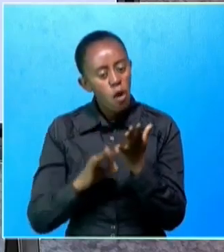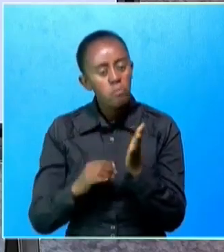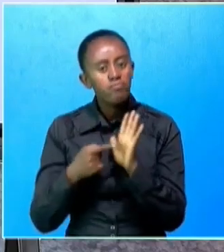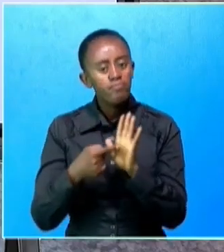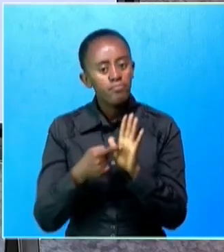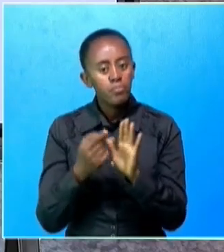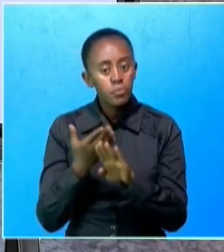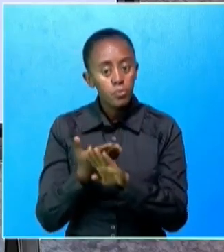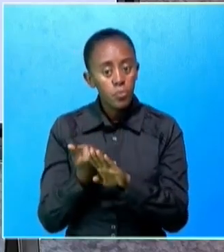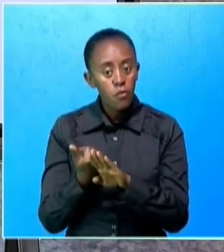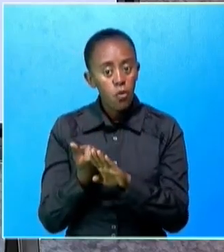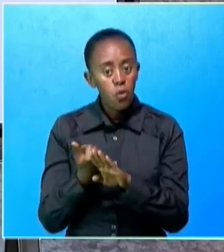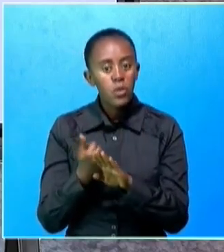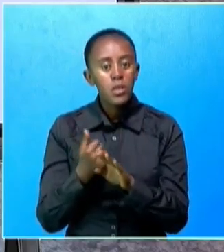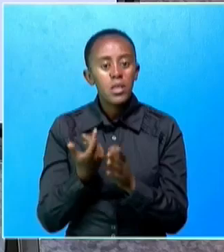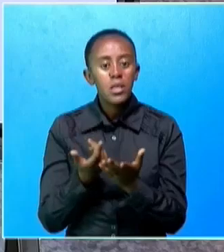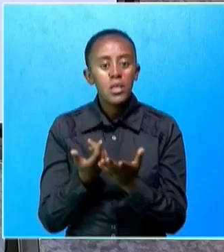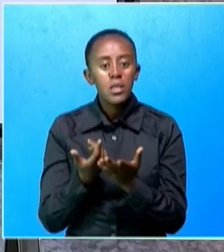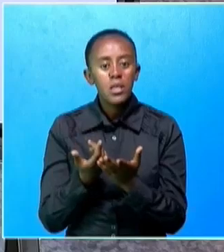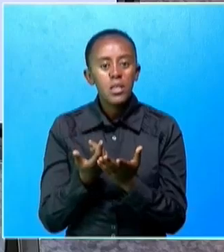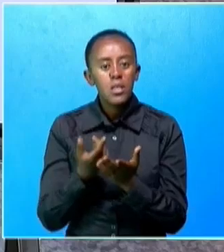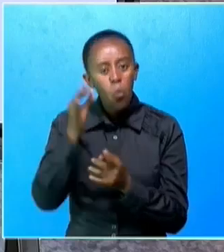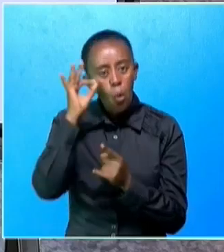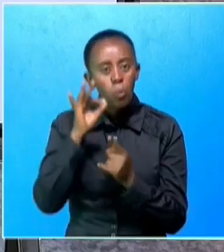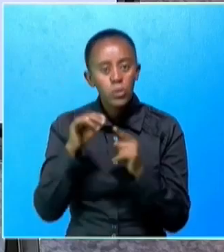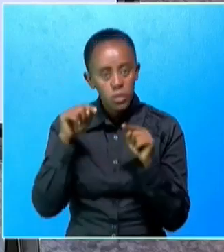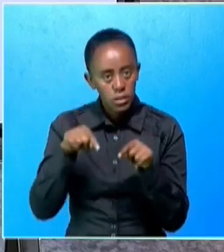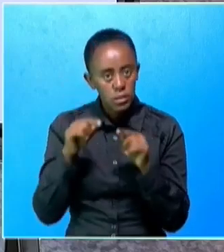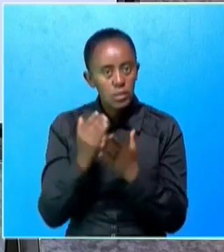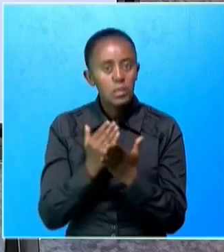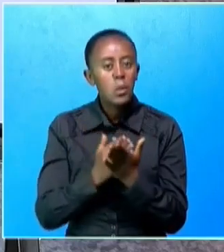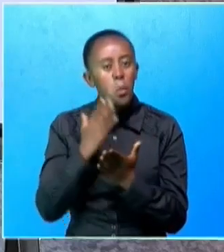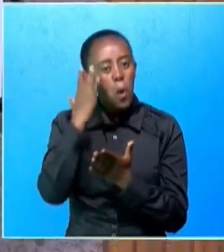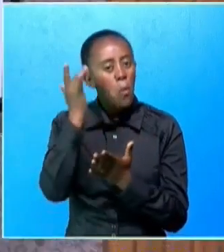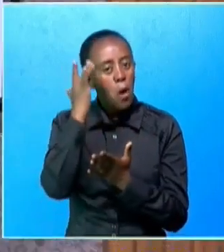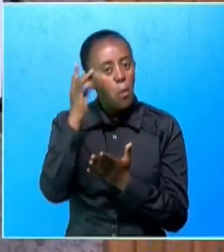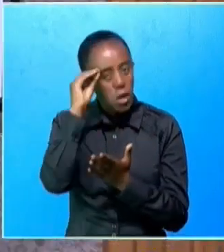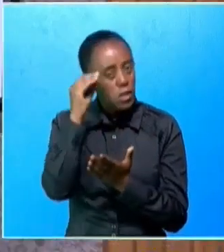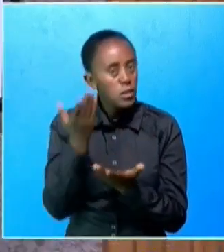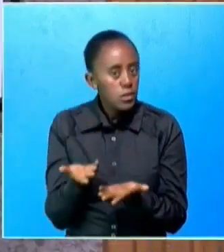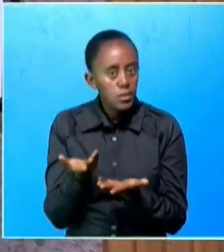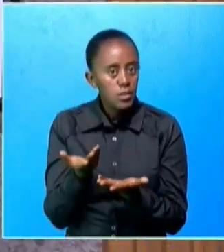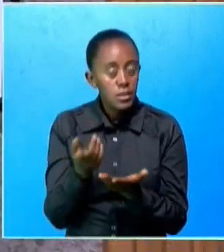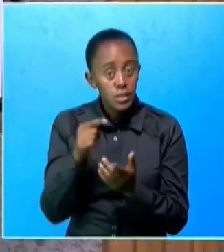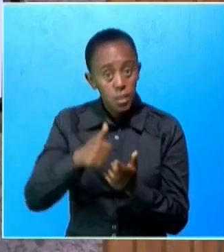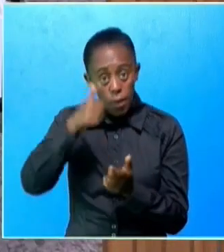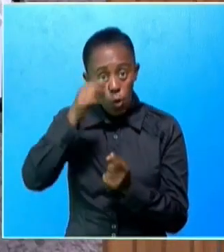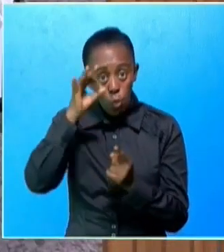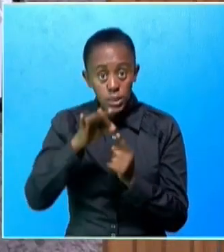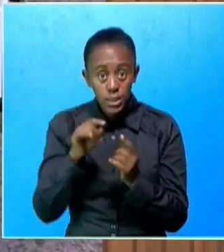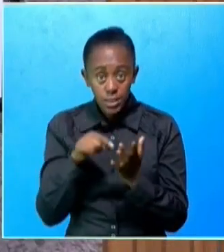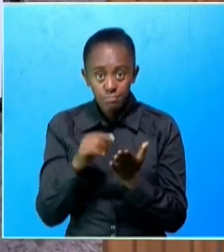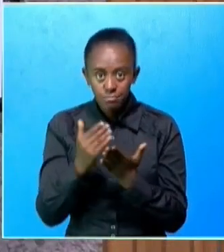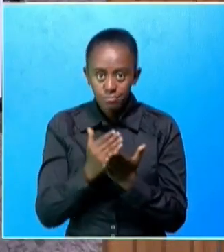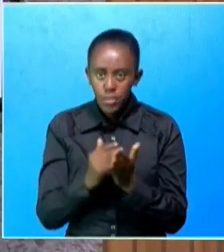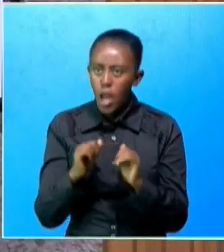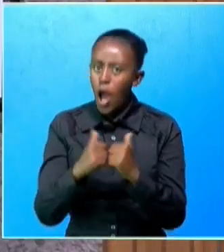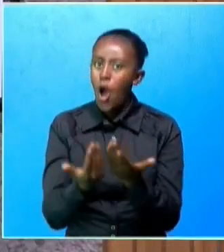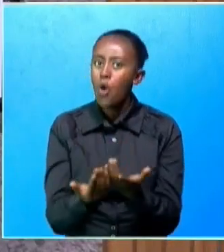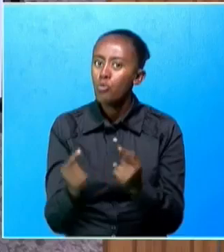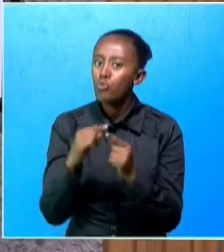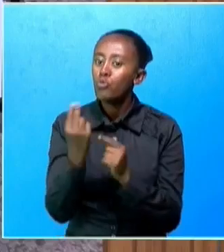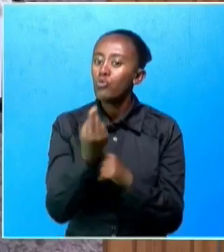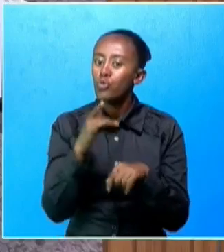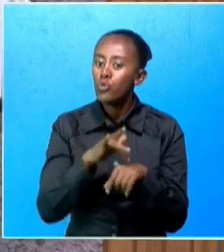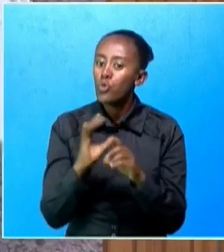Before that, let me tell you that the objectives of this lesson. The main objectives of this lesson is that how to use conditionals